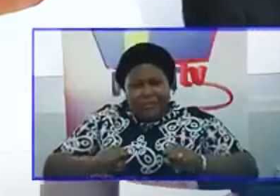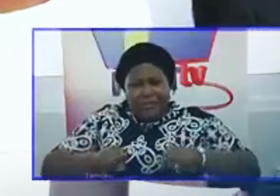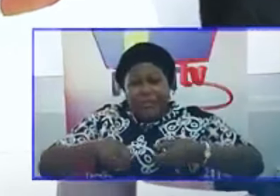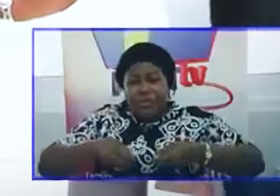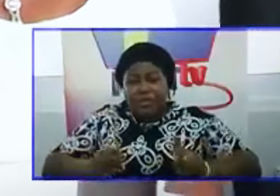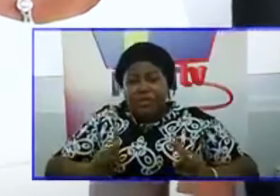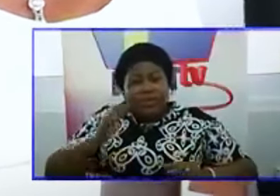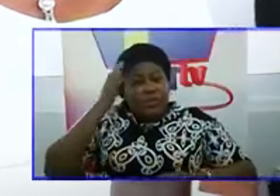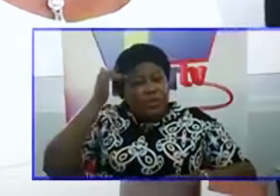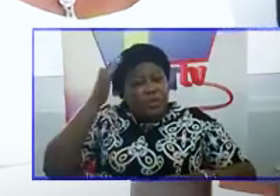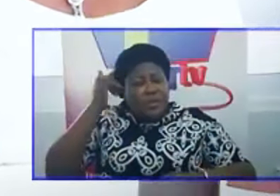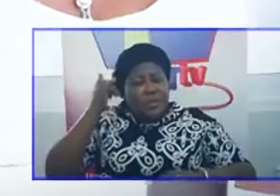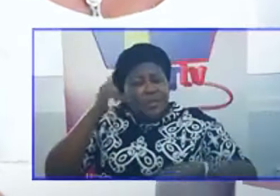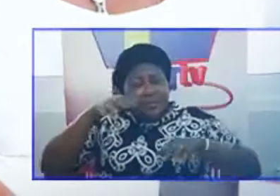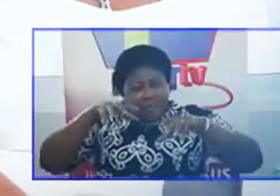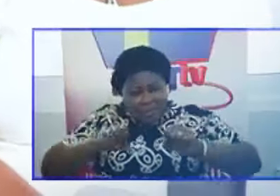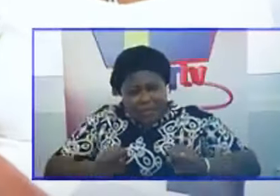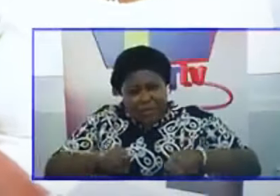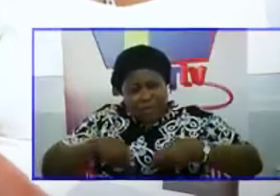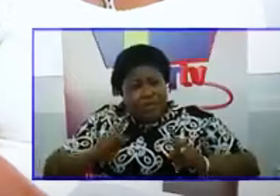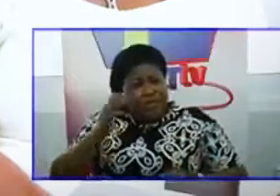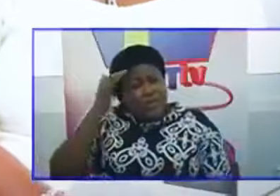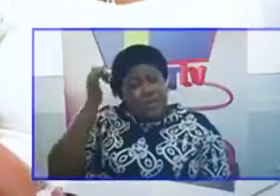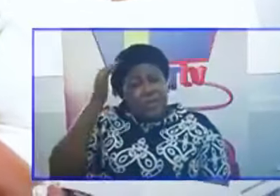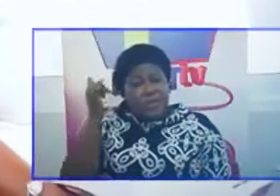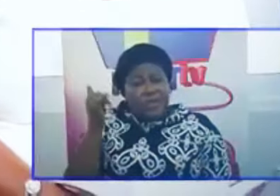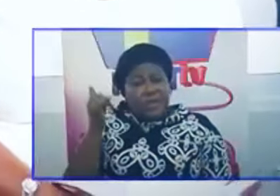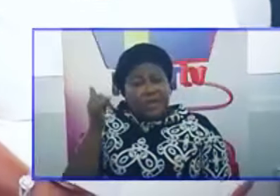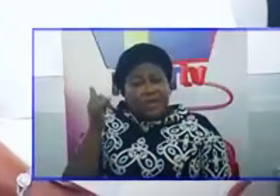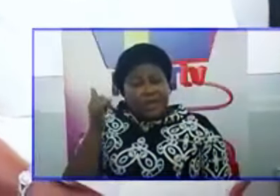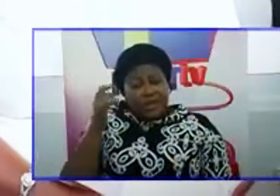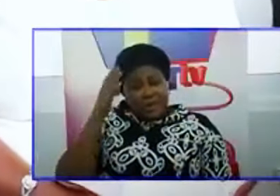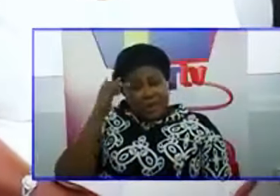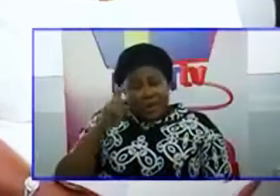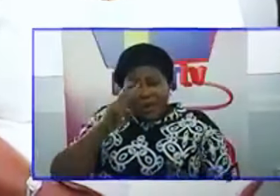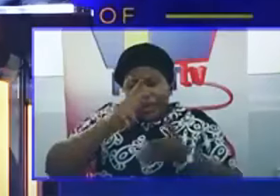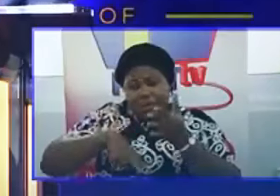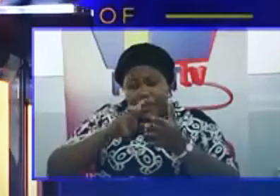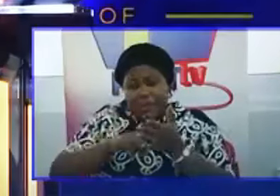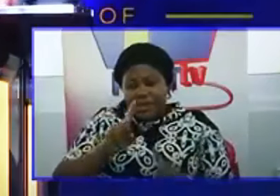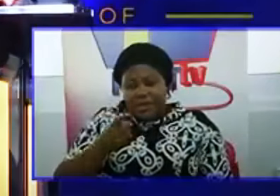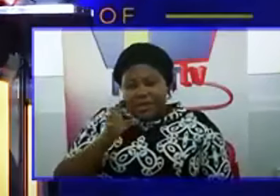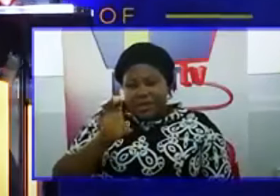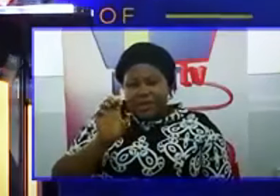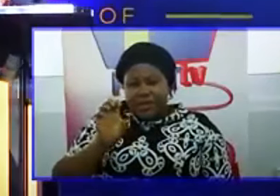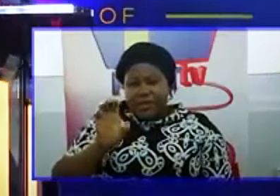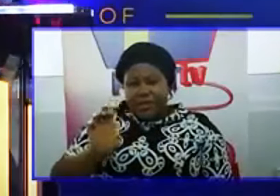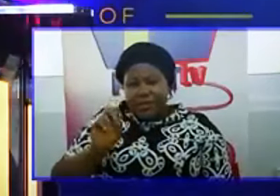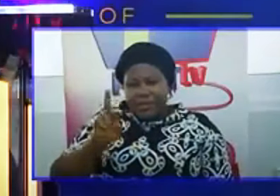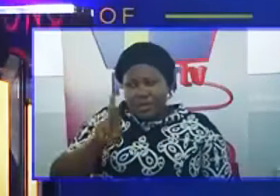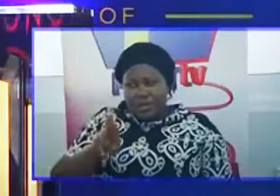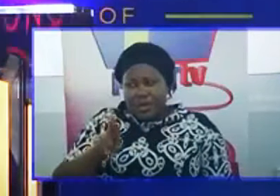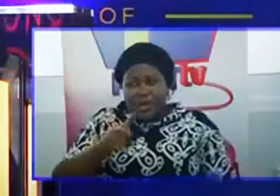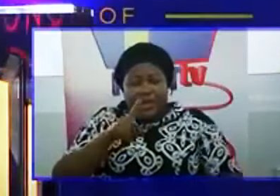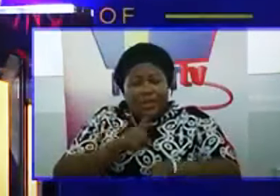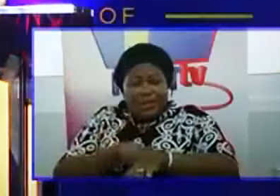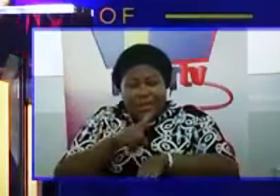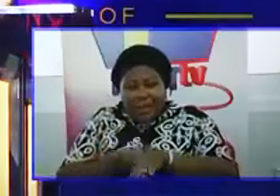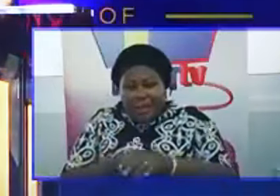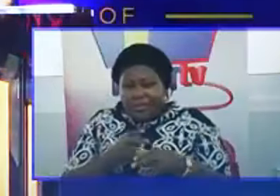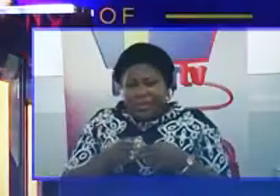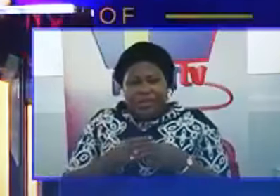We need to seize opportunity because, according to 1 Corinthians 7:29, time is too short.